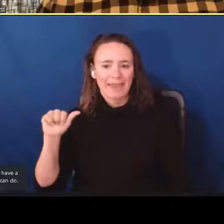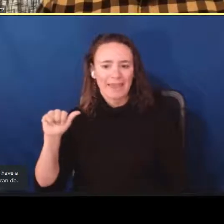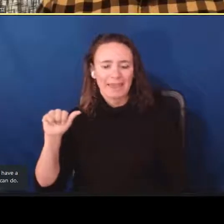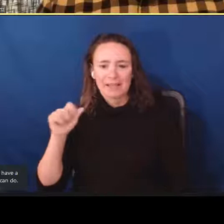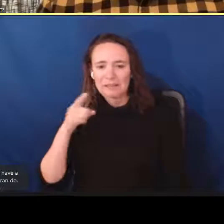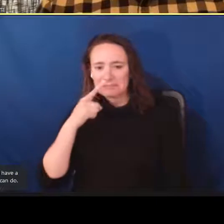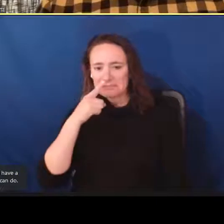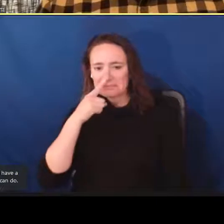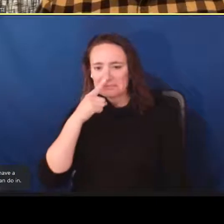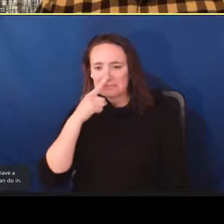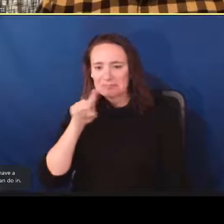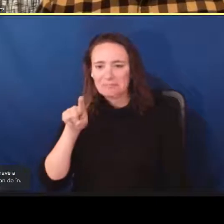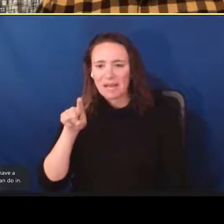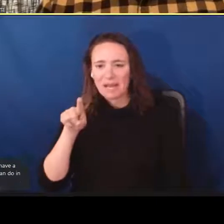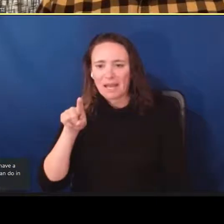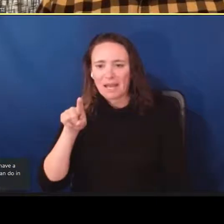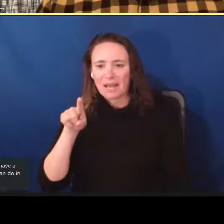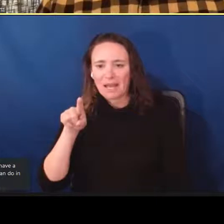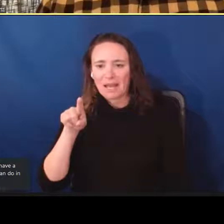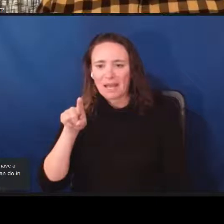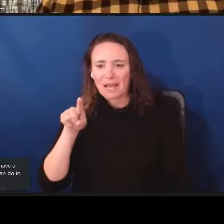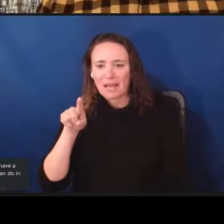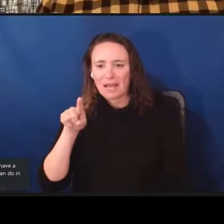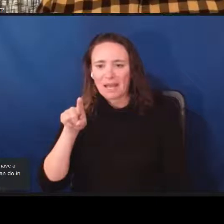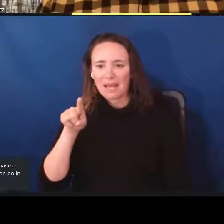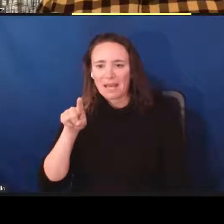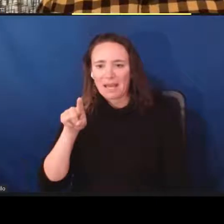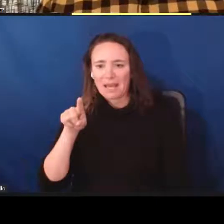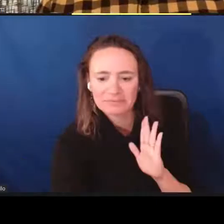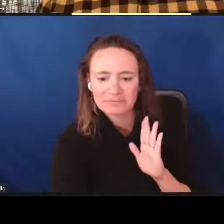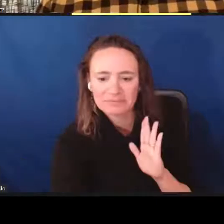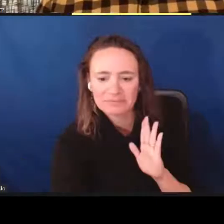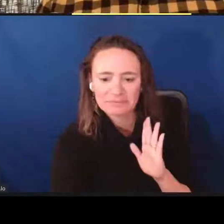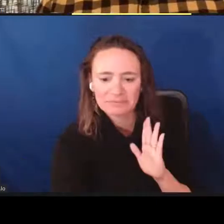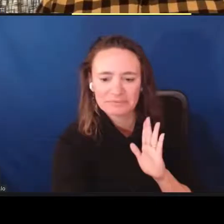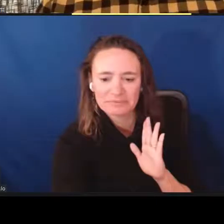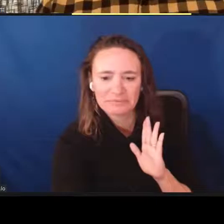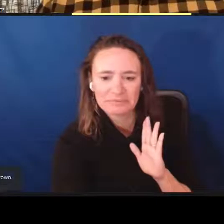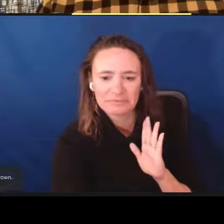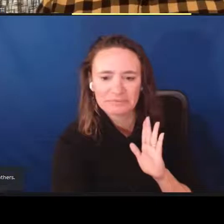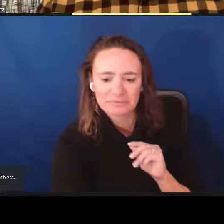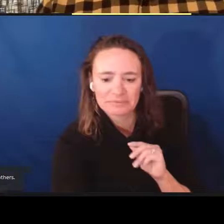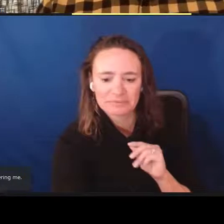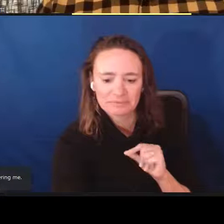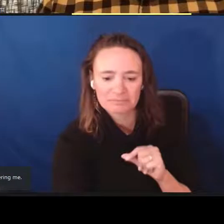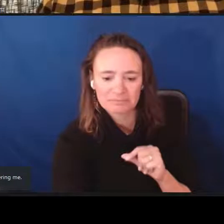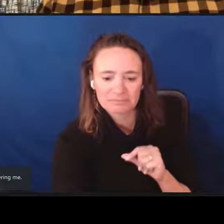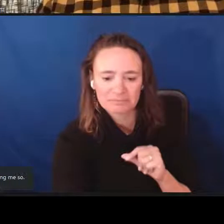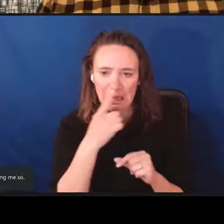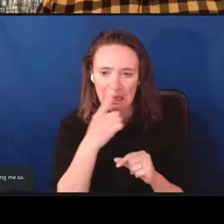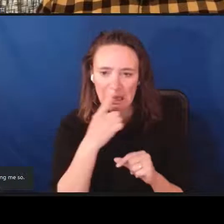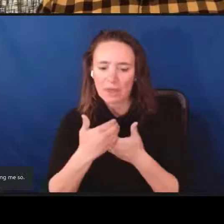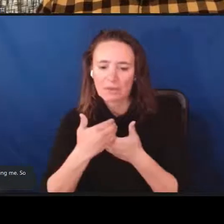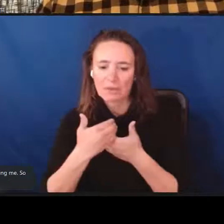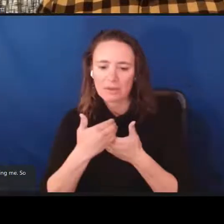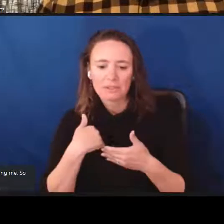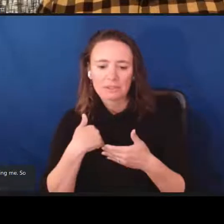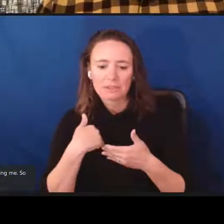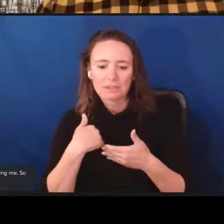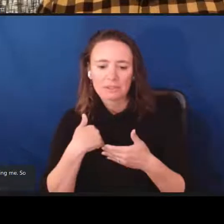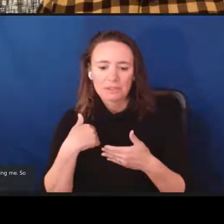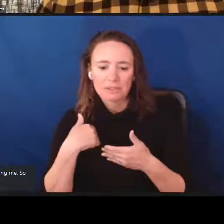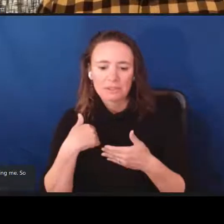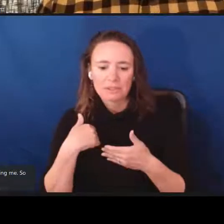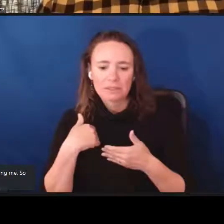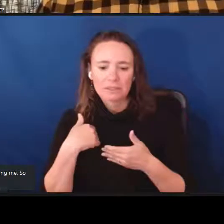you mind reading that? Oh, yeah, of course. My eyes are bothering me. So the question that we